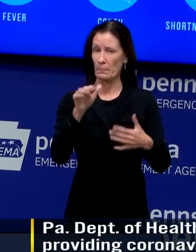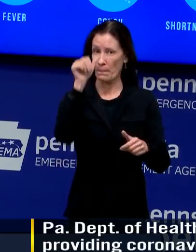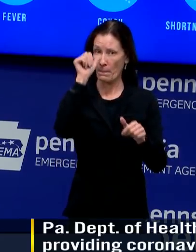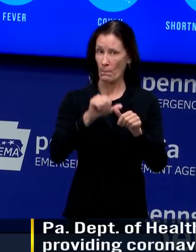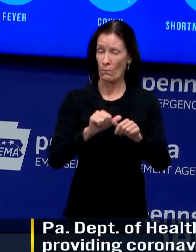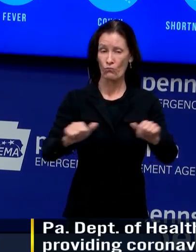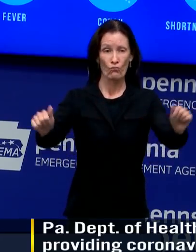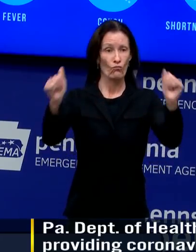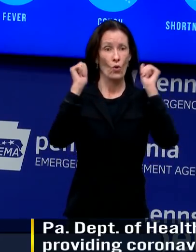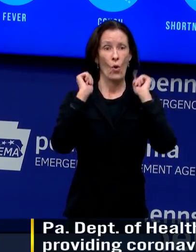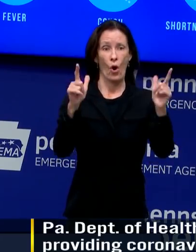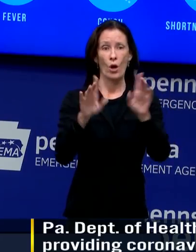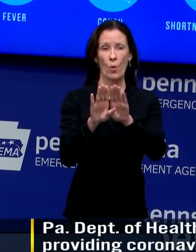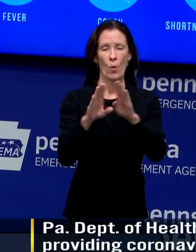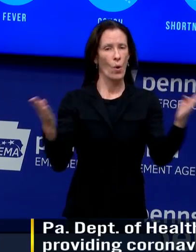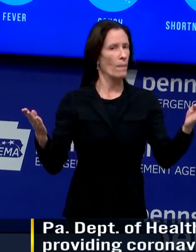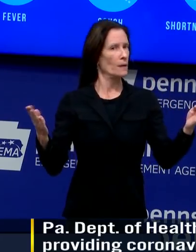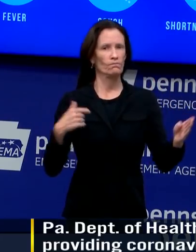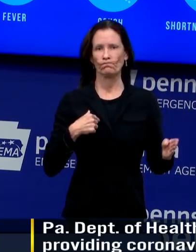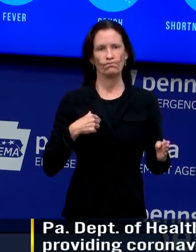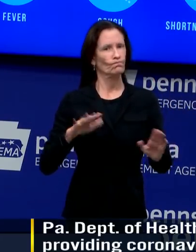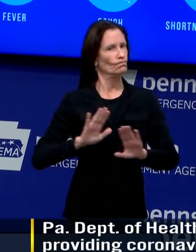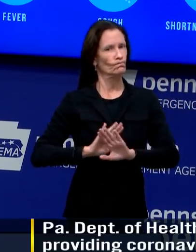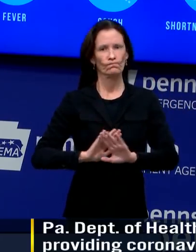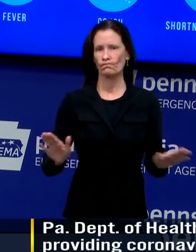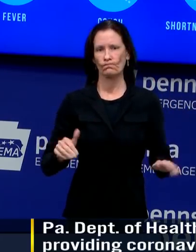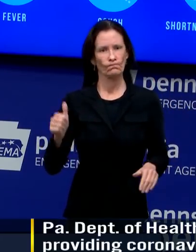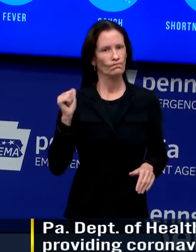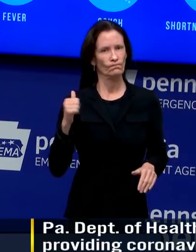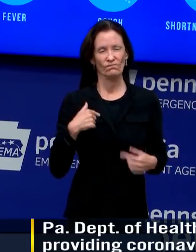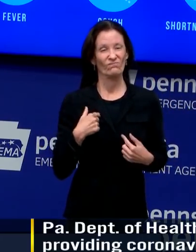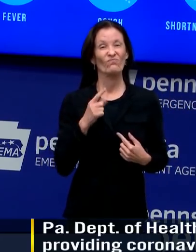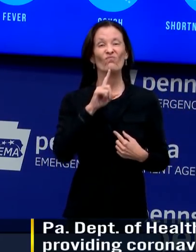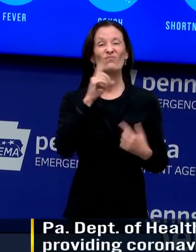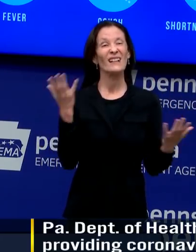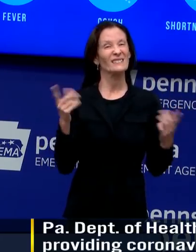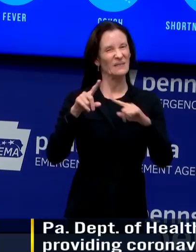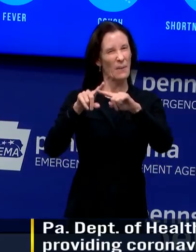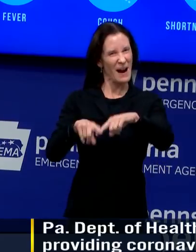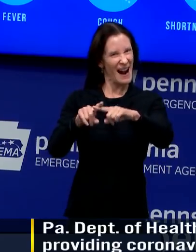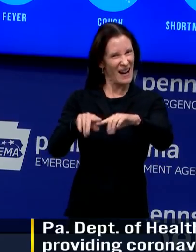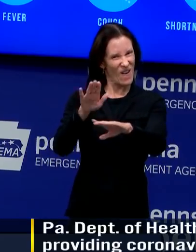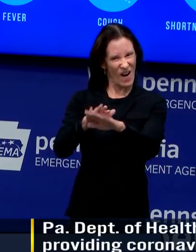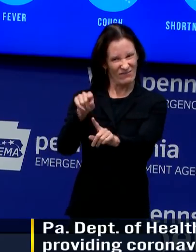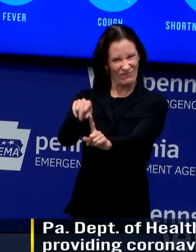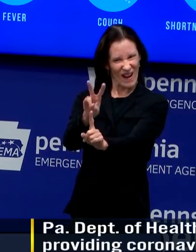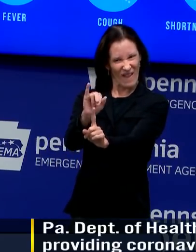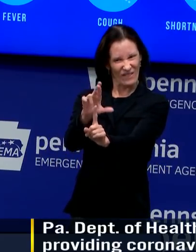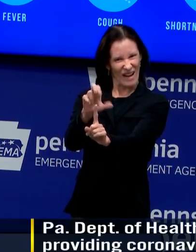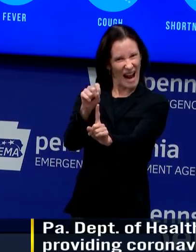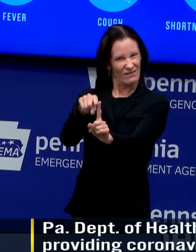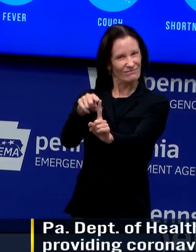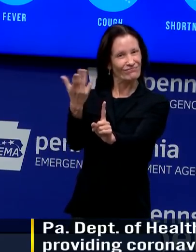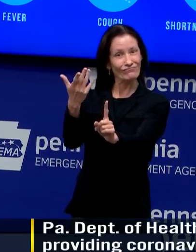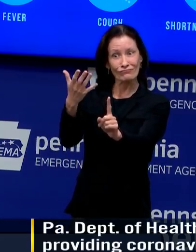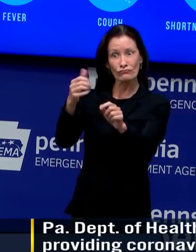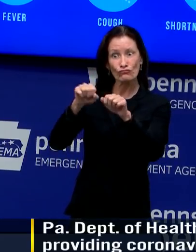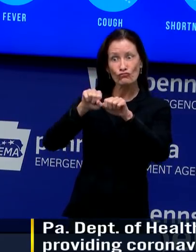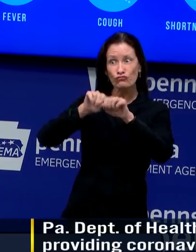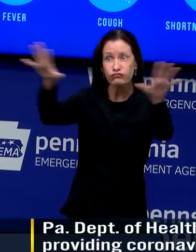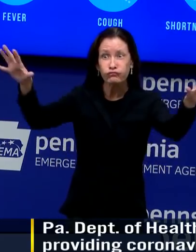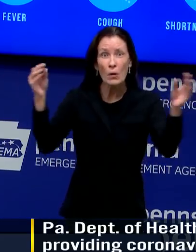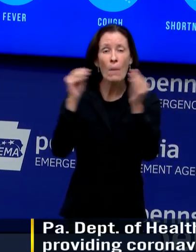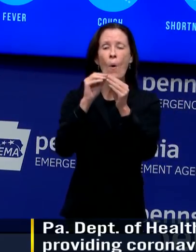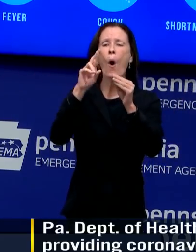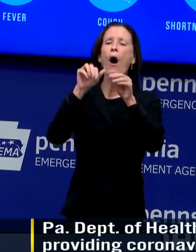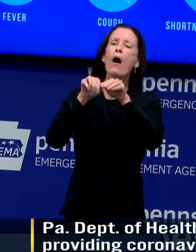the virus is going to set the timeline, not us. There's no single tool that we will use to determine reopenings. Rather, we will